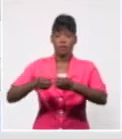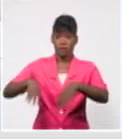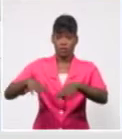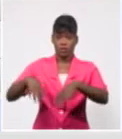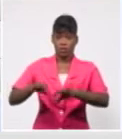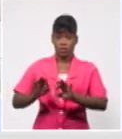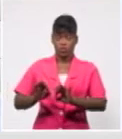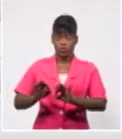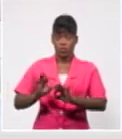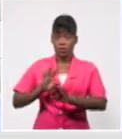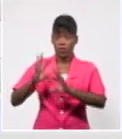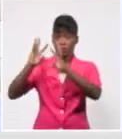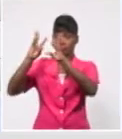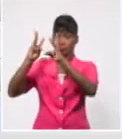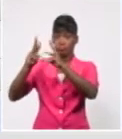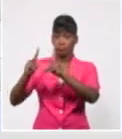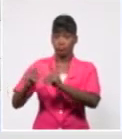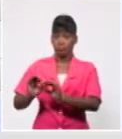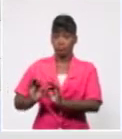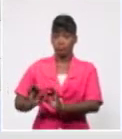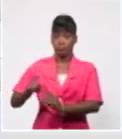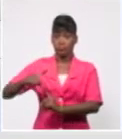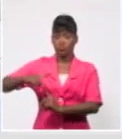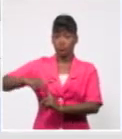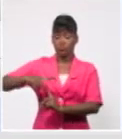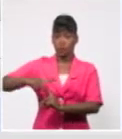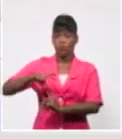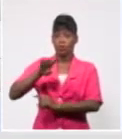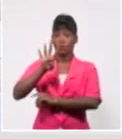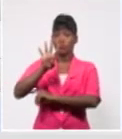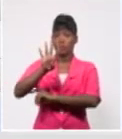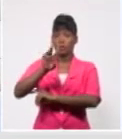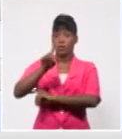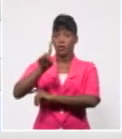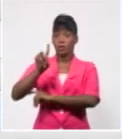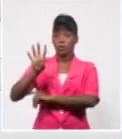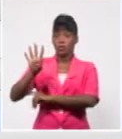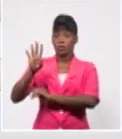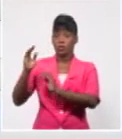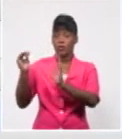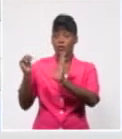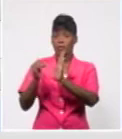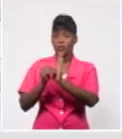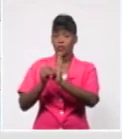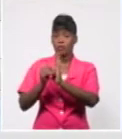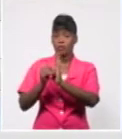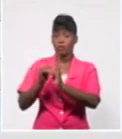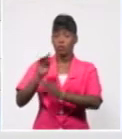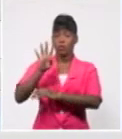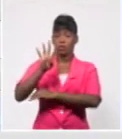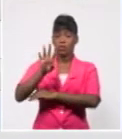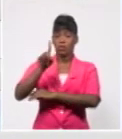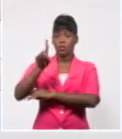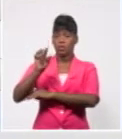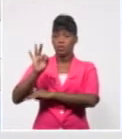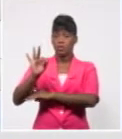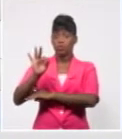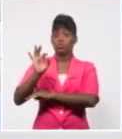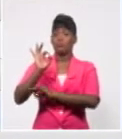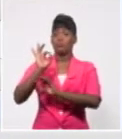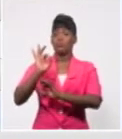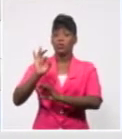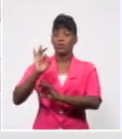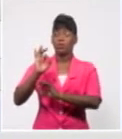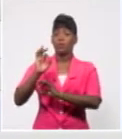414,418 analyzed samples in our country and a total of 4,214 people, or